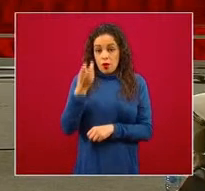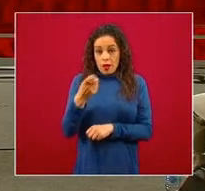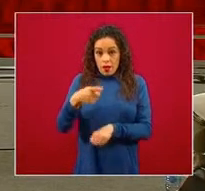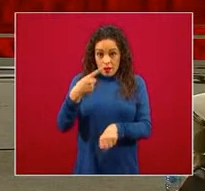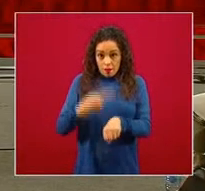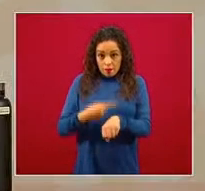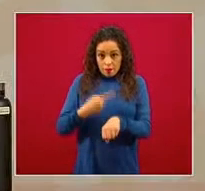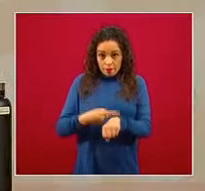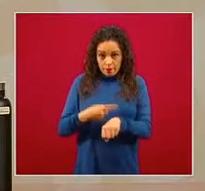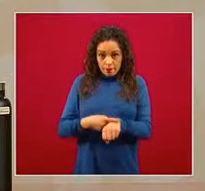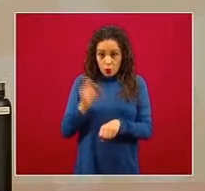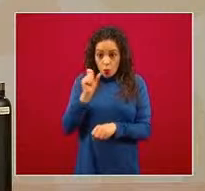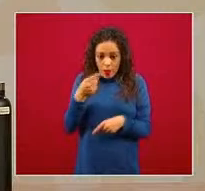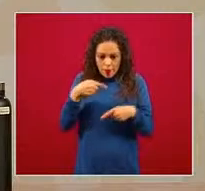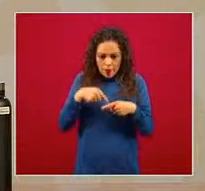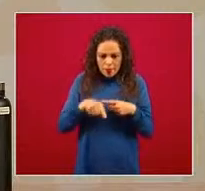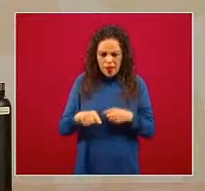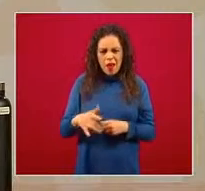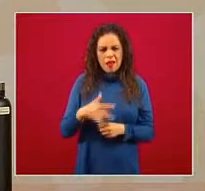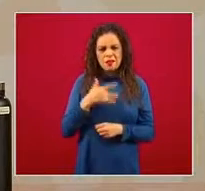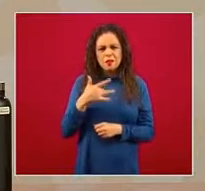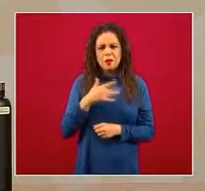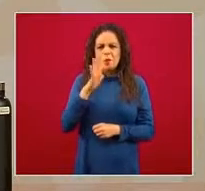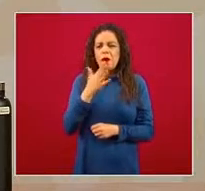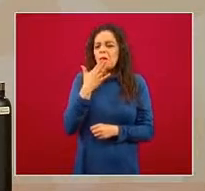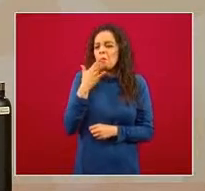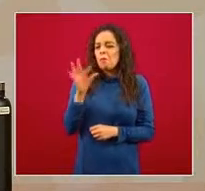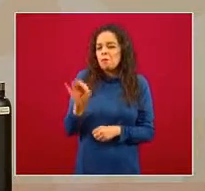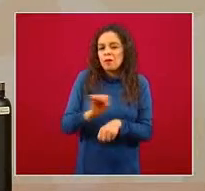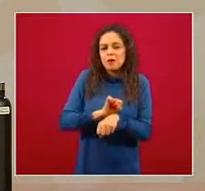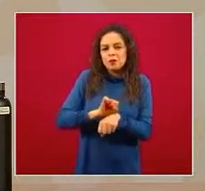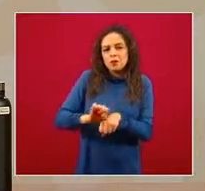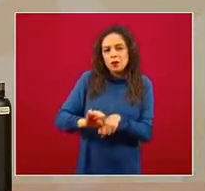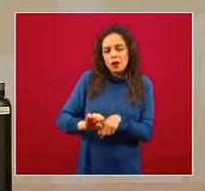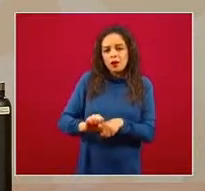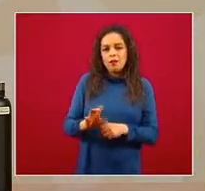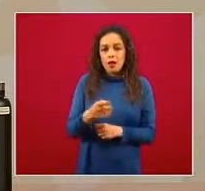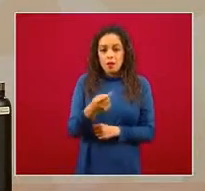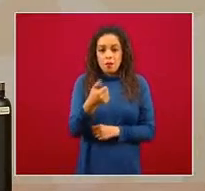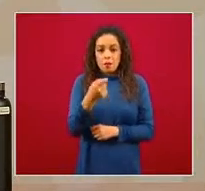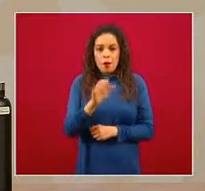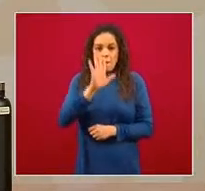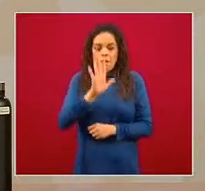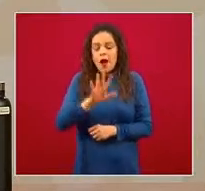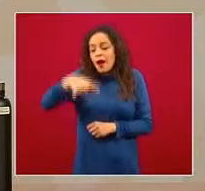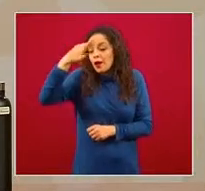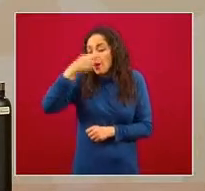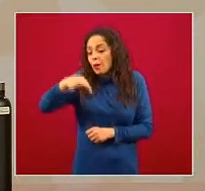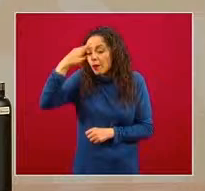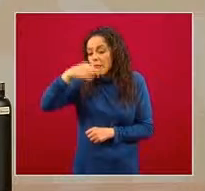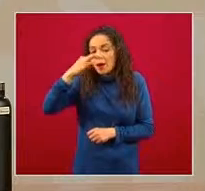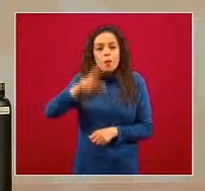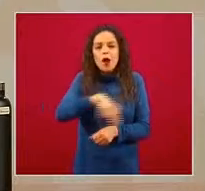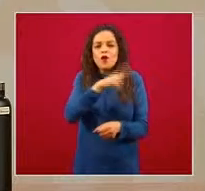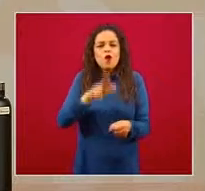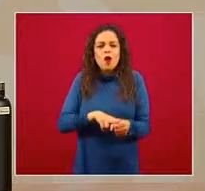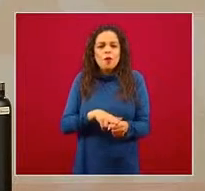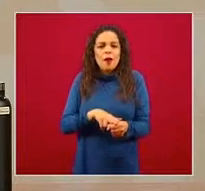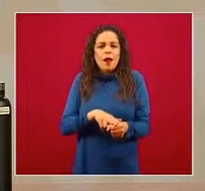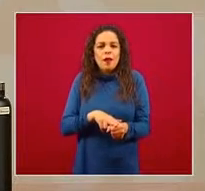This disease, in the onset, it may seem a lesser disease and the symptoms may